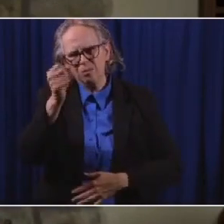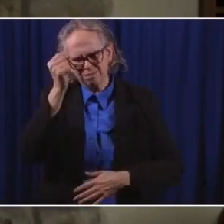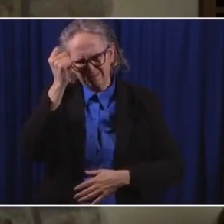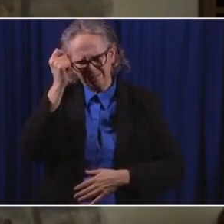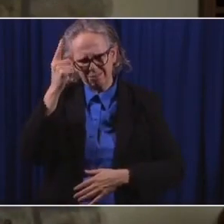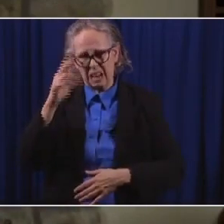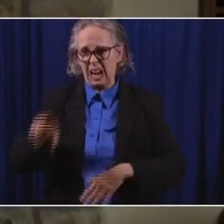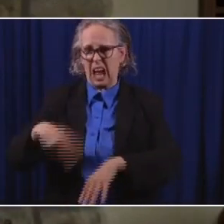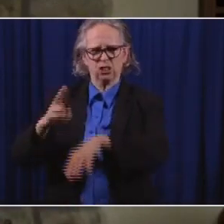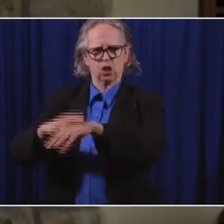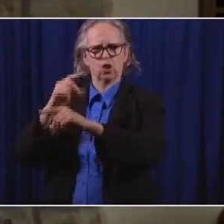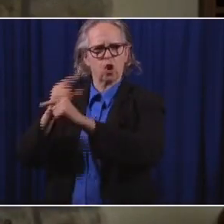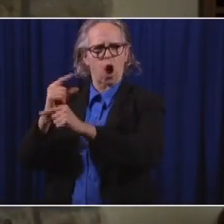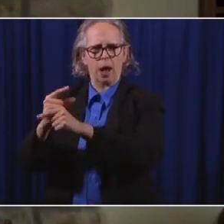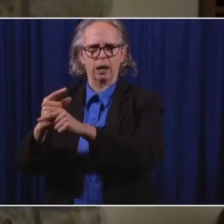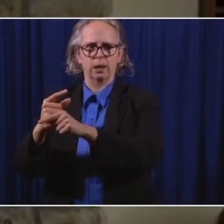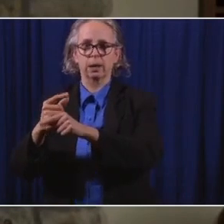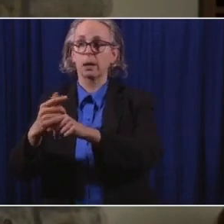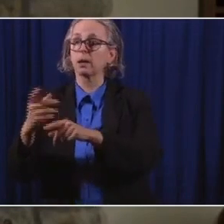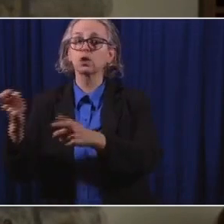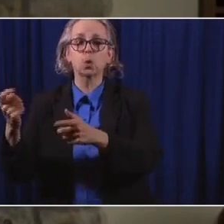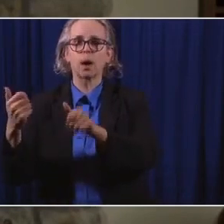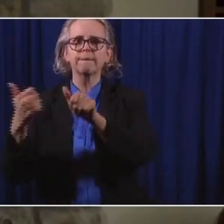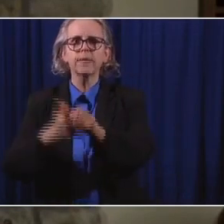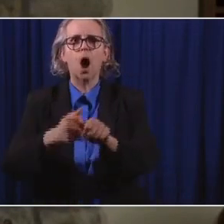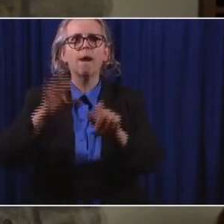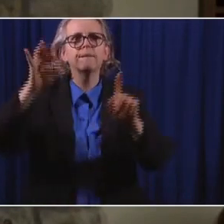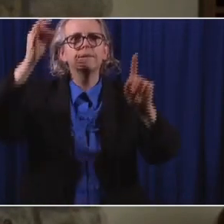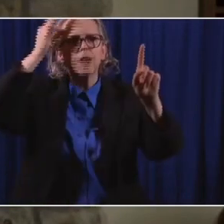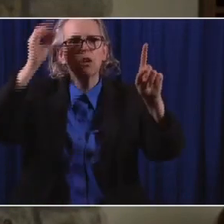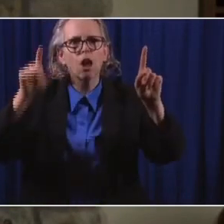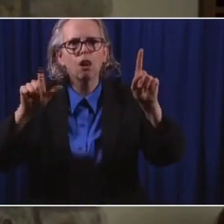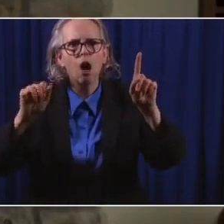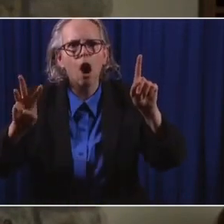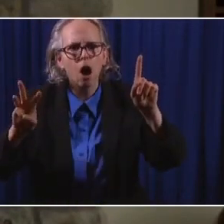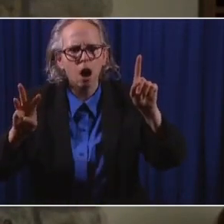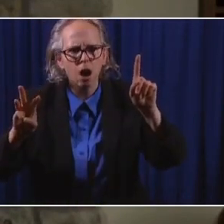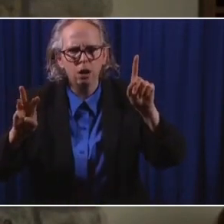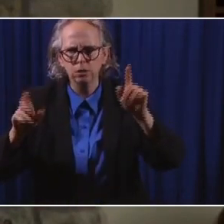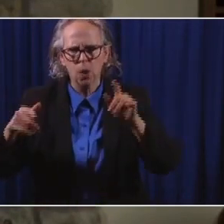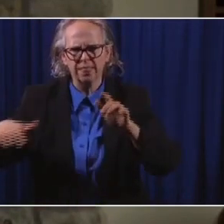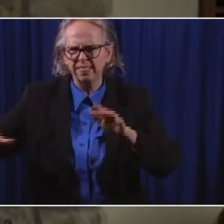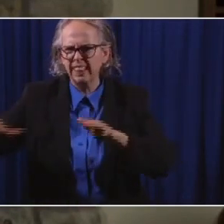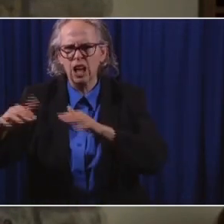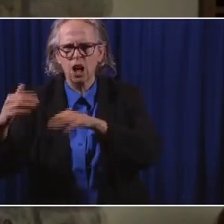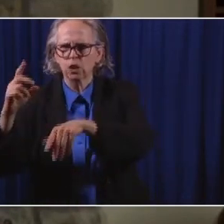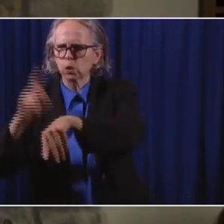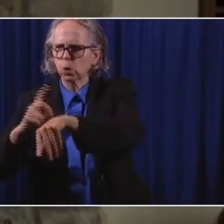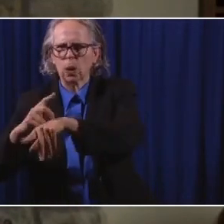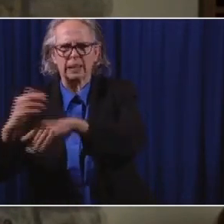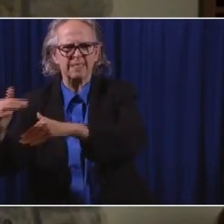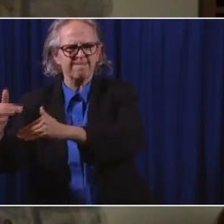they can do, particularly around elections. But